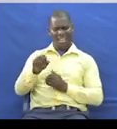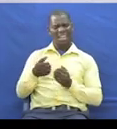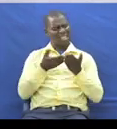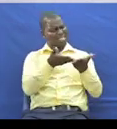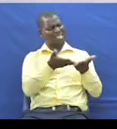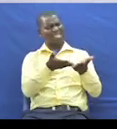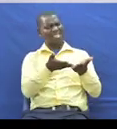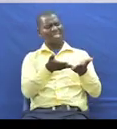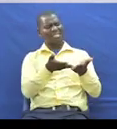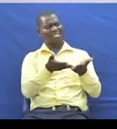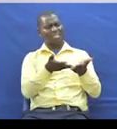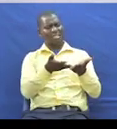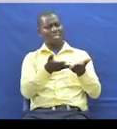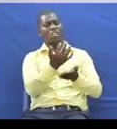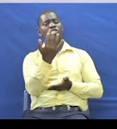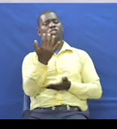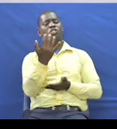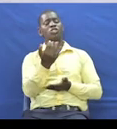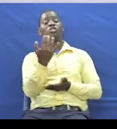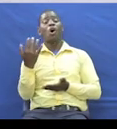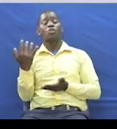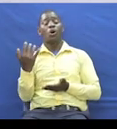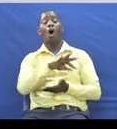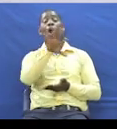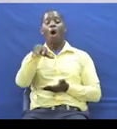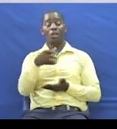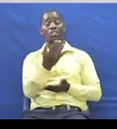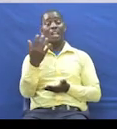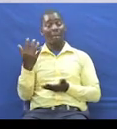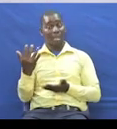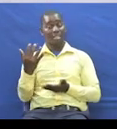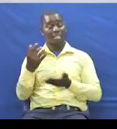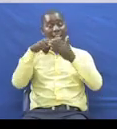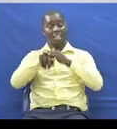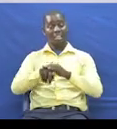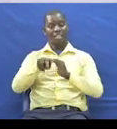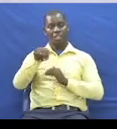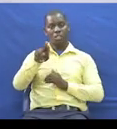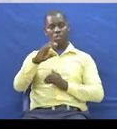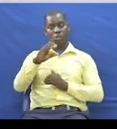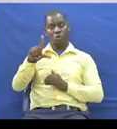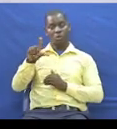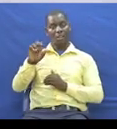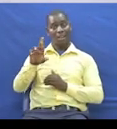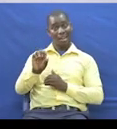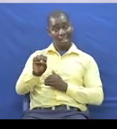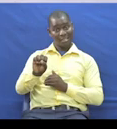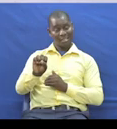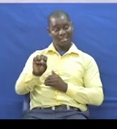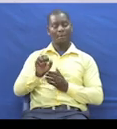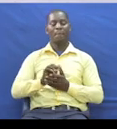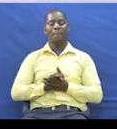a total number. This is the total number